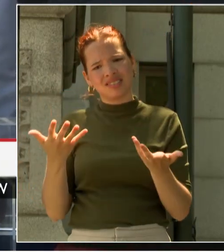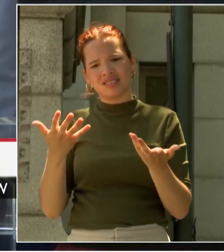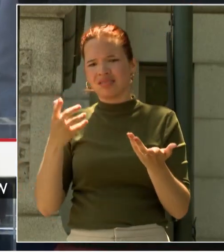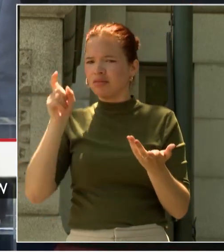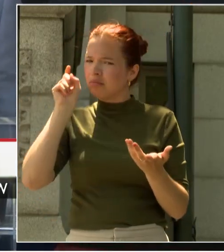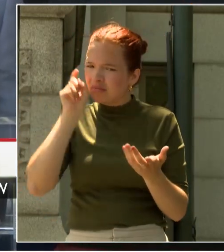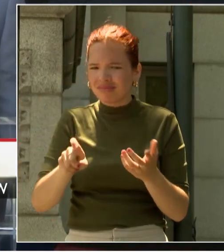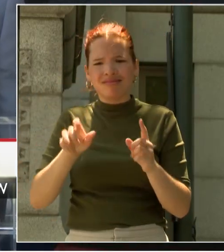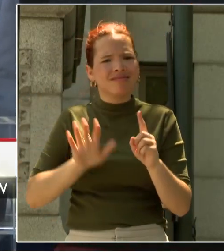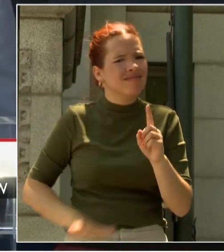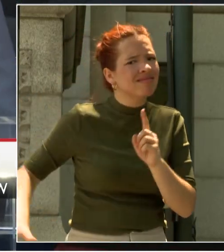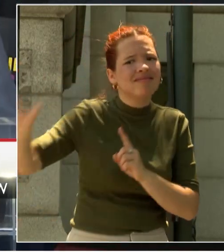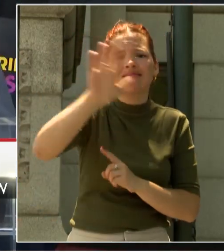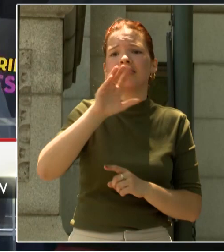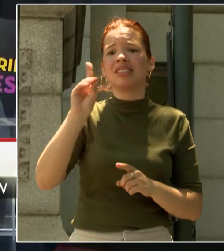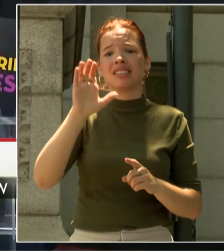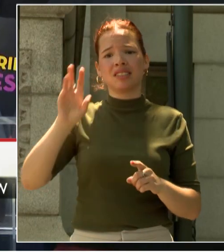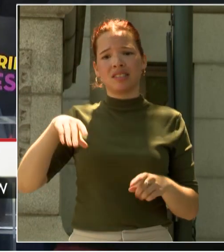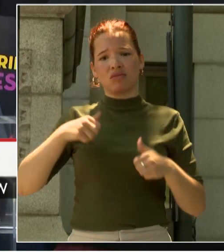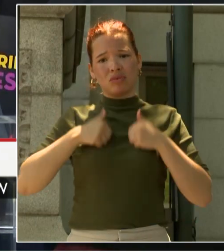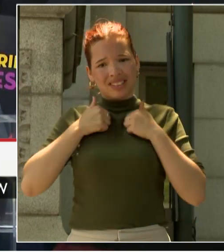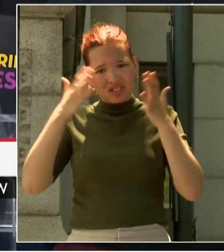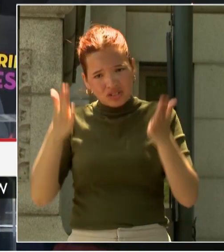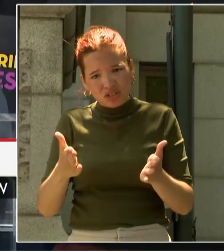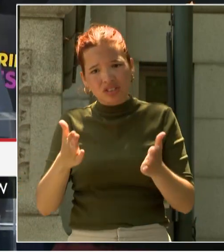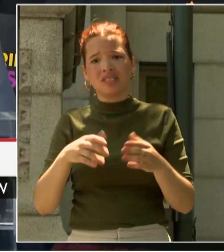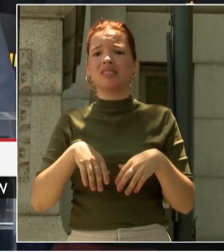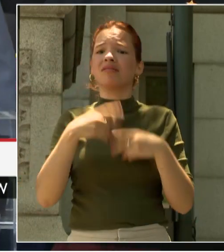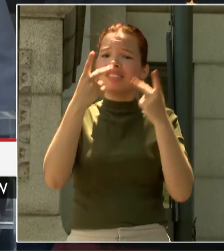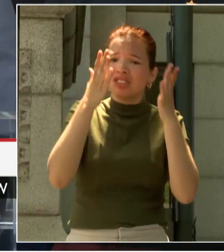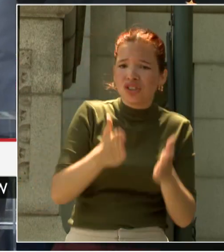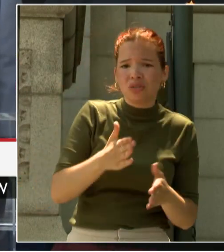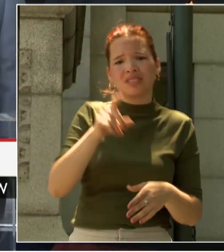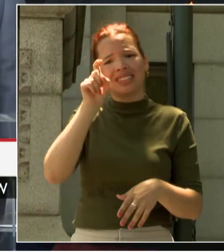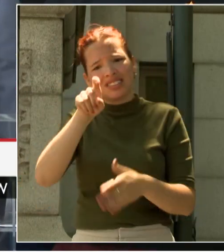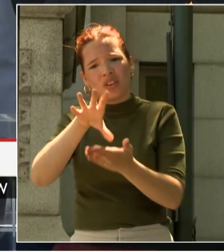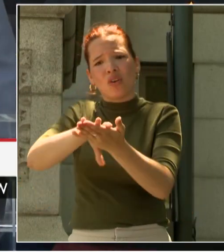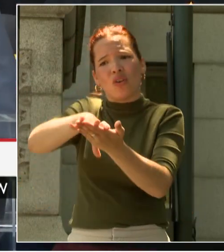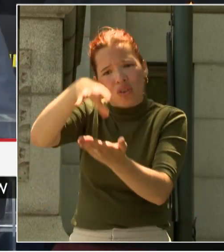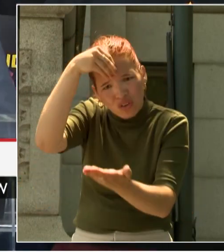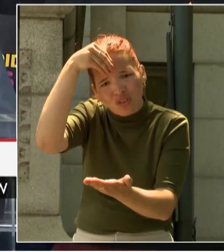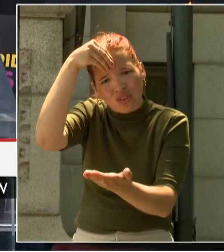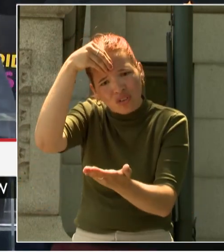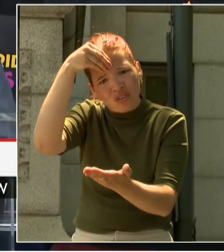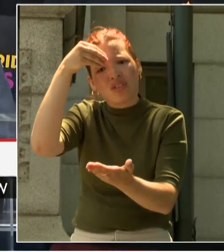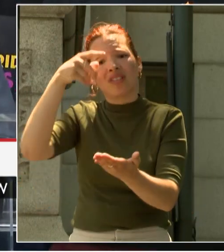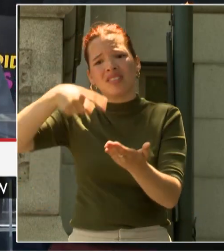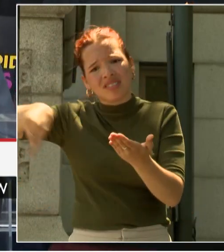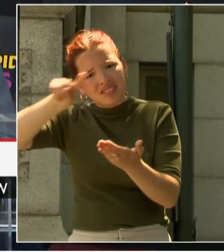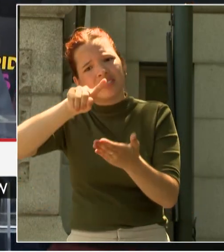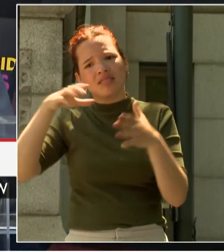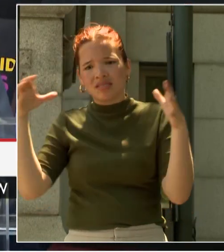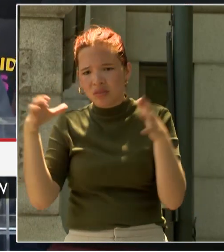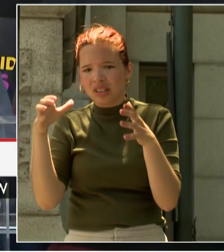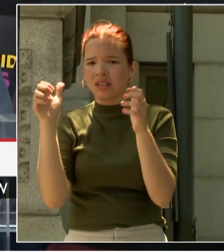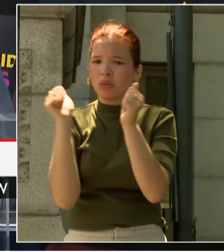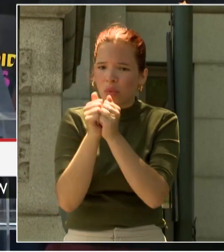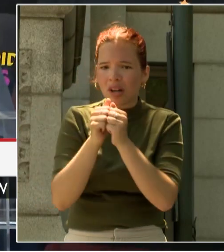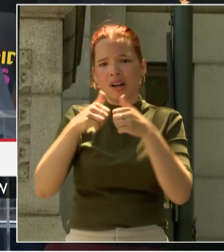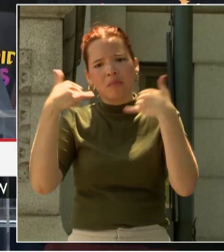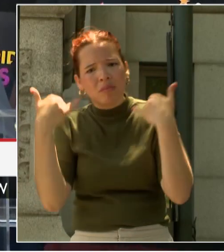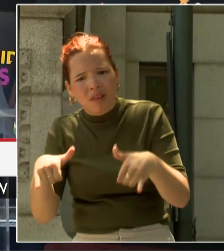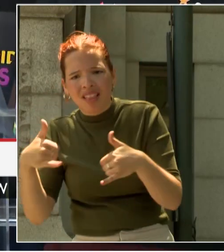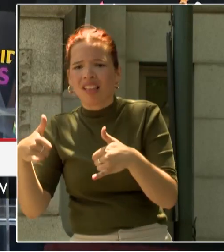every district visitor deserves to live, learn, work, play, and love in a place unburdened by fear and